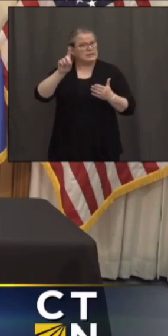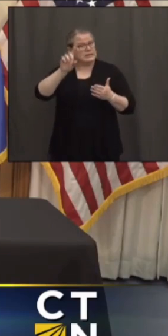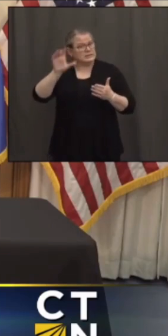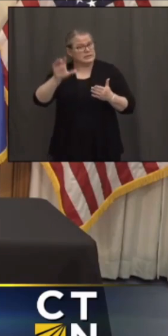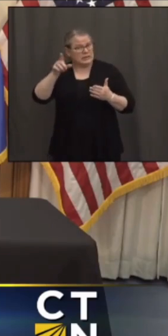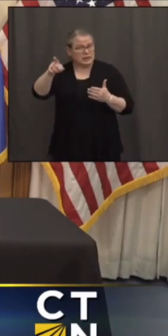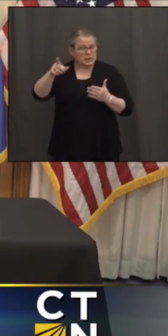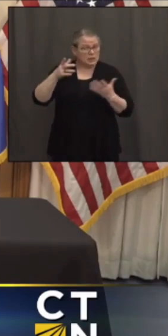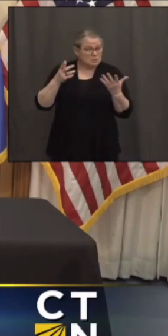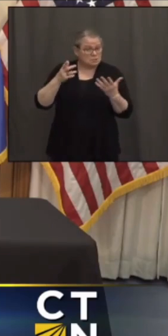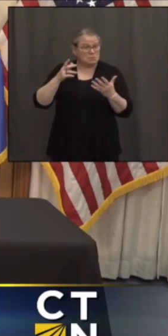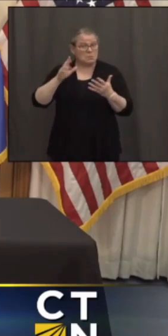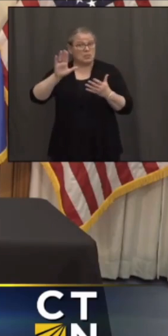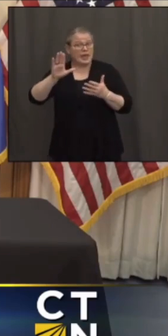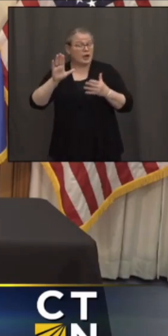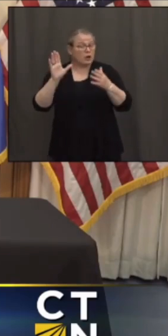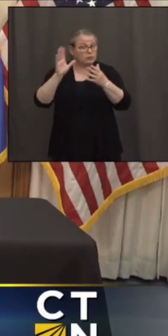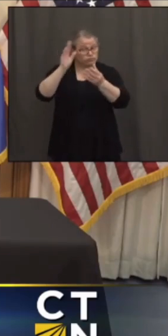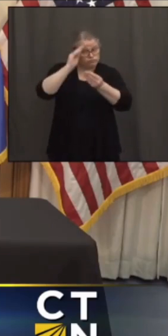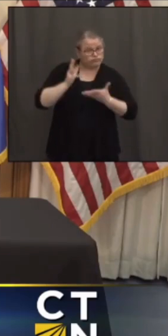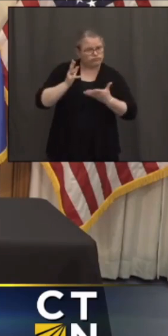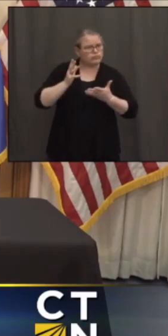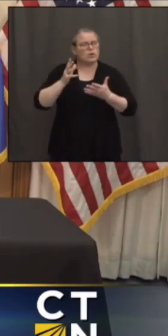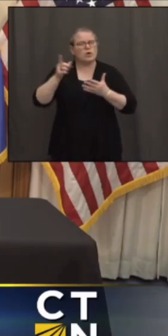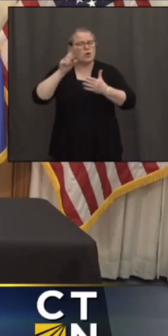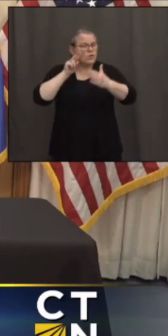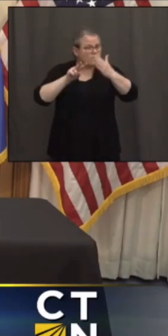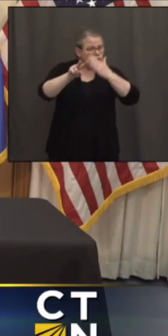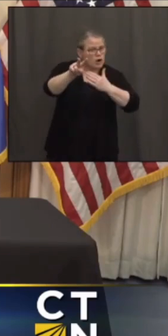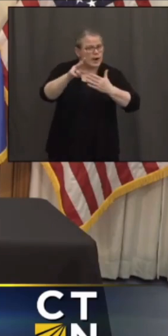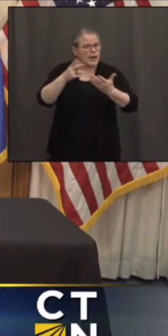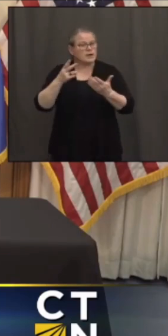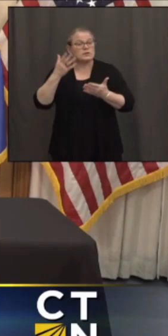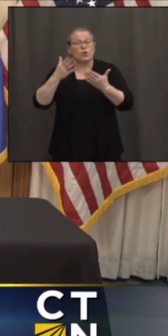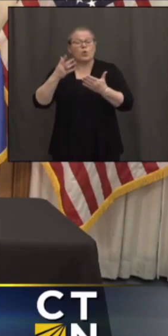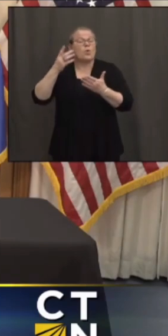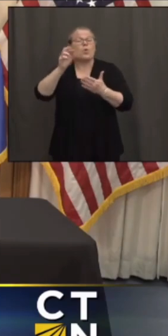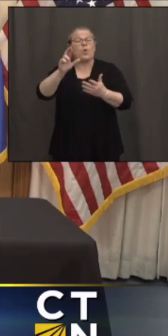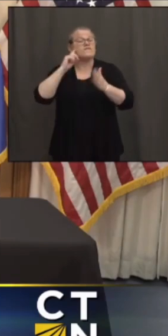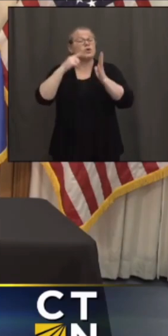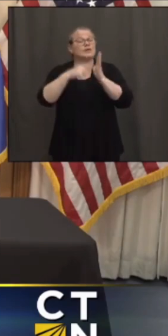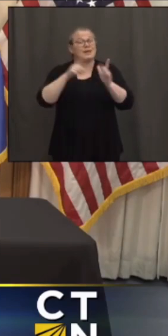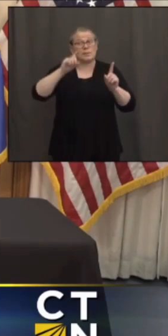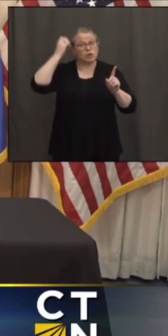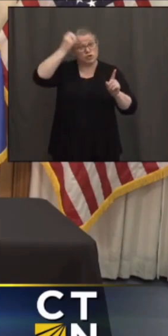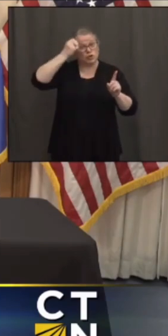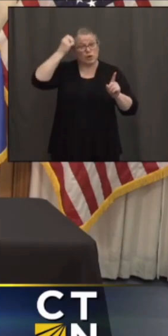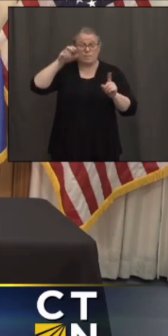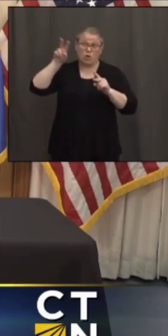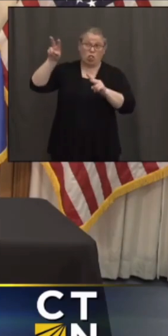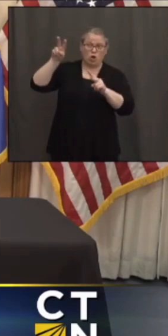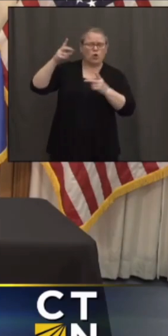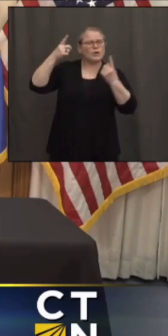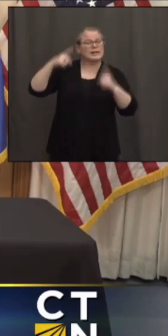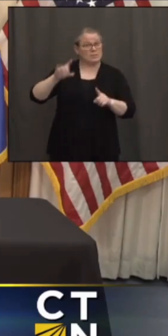in Europe already, or is forecasting the ability to look ahead and predict also part of this?